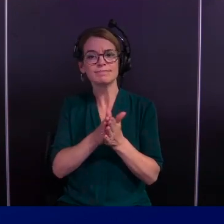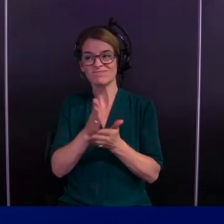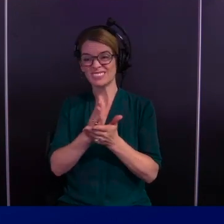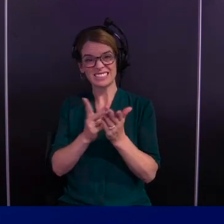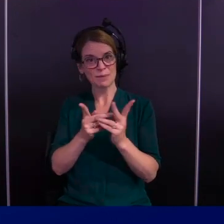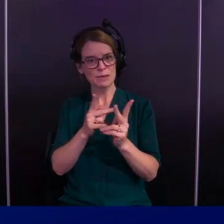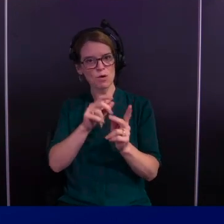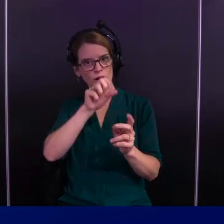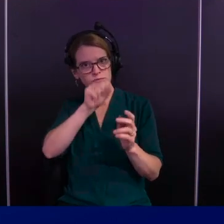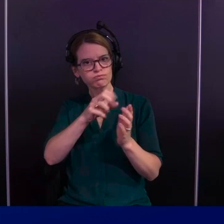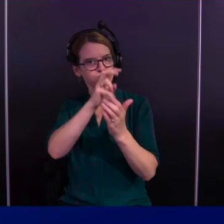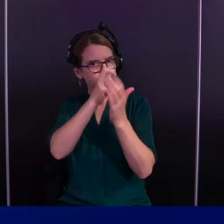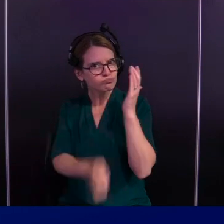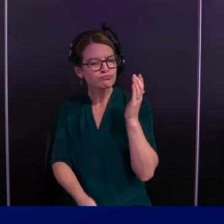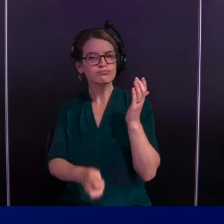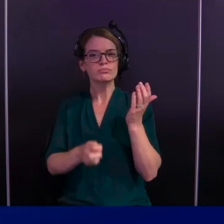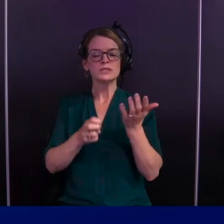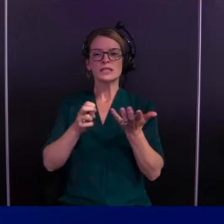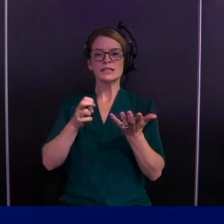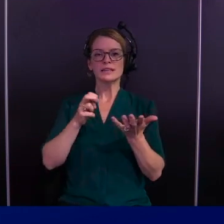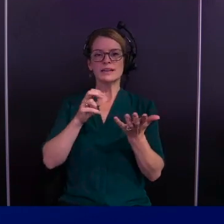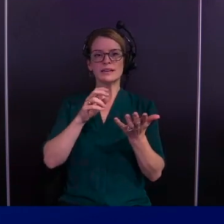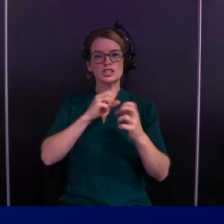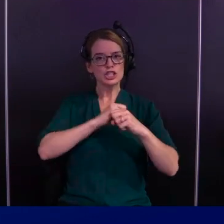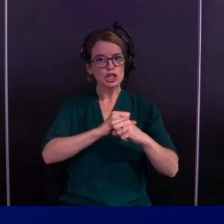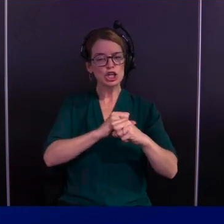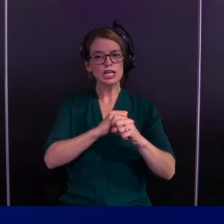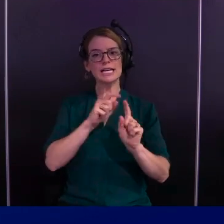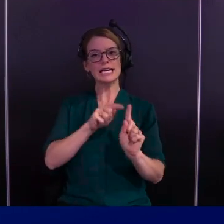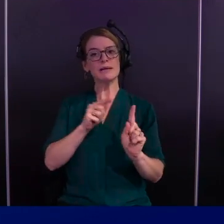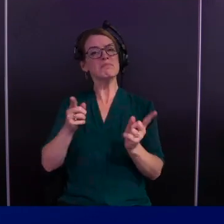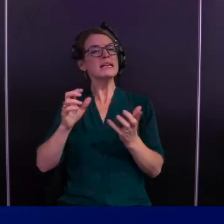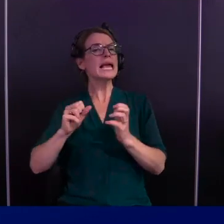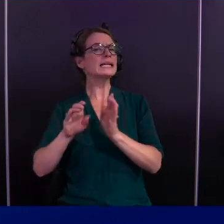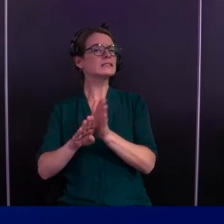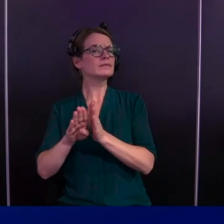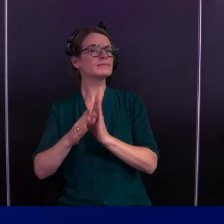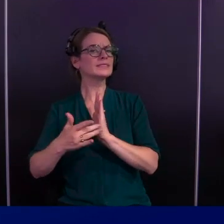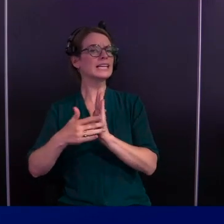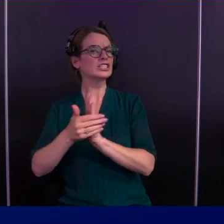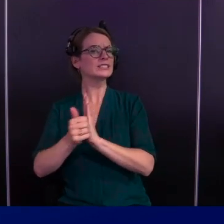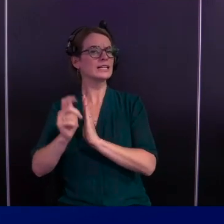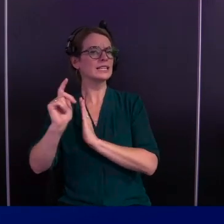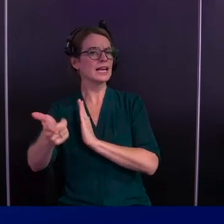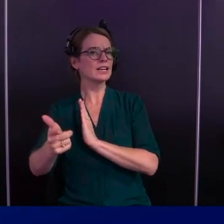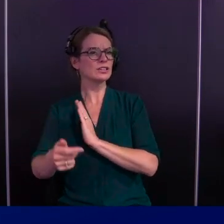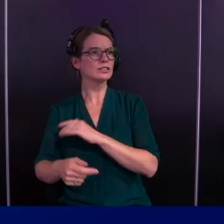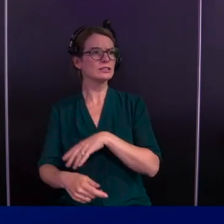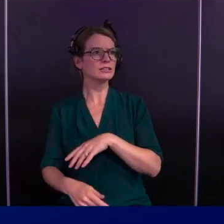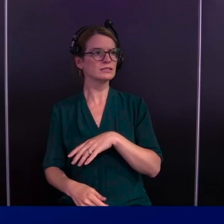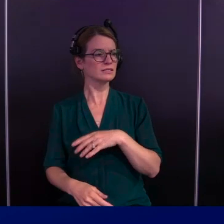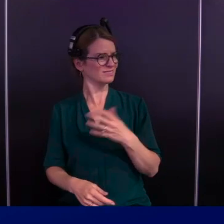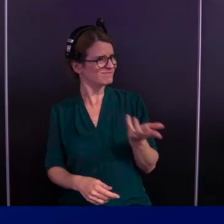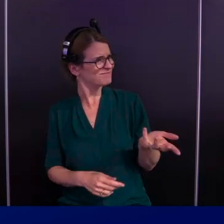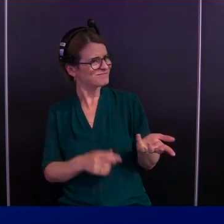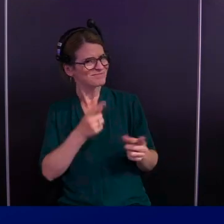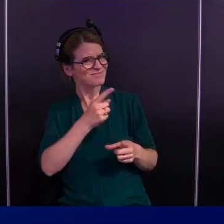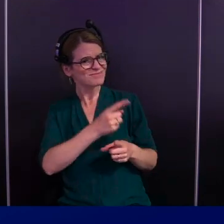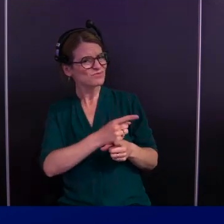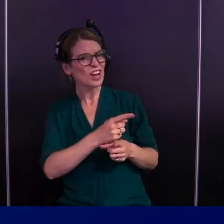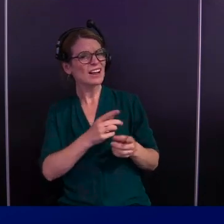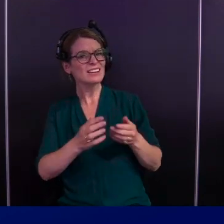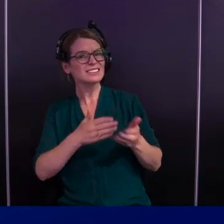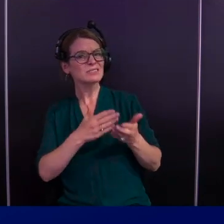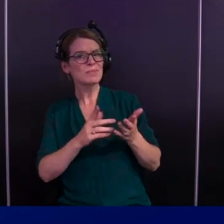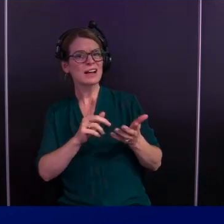that you can actually build those technical skills later on. Yeah, absolutely. And you can build those skills at any walk of life, yeah, right? Like, exactly.